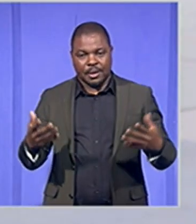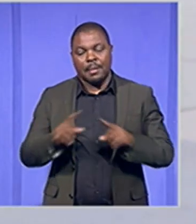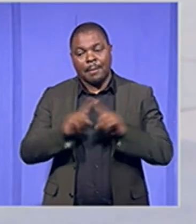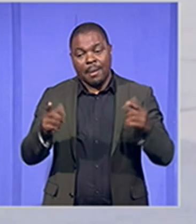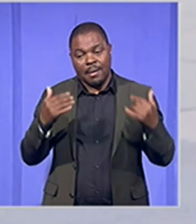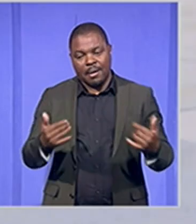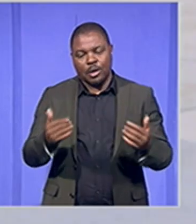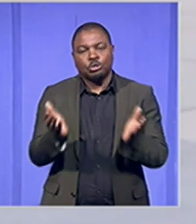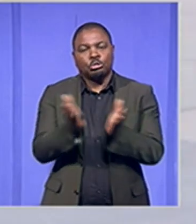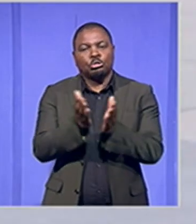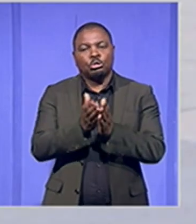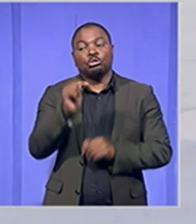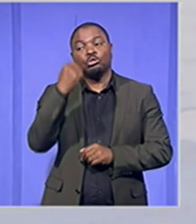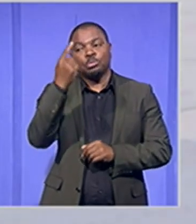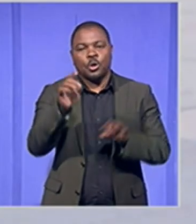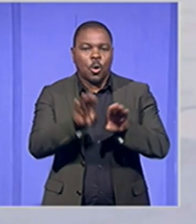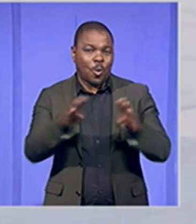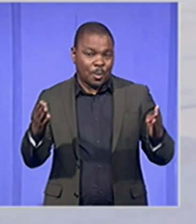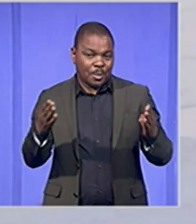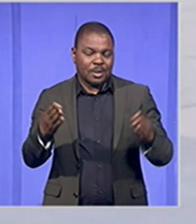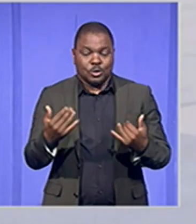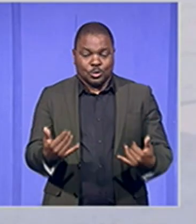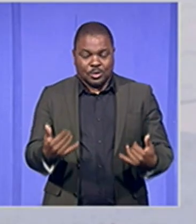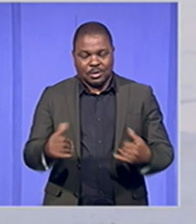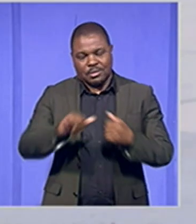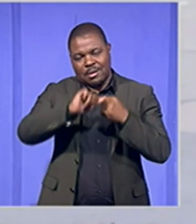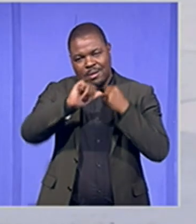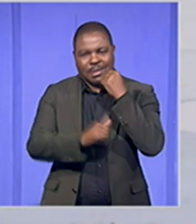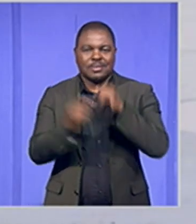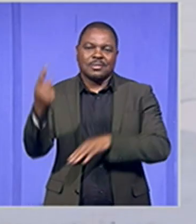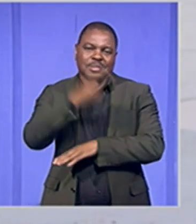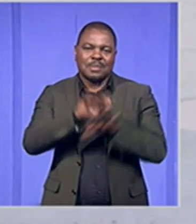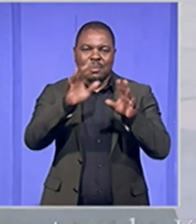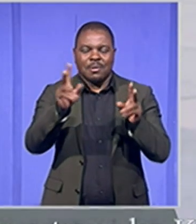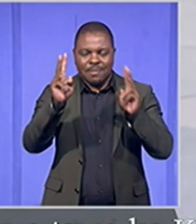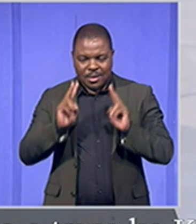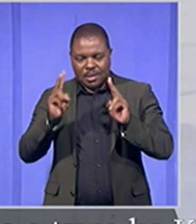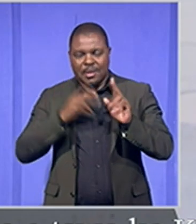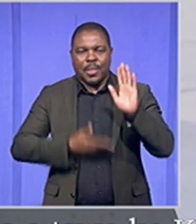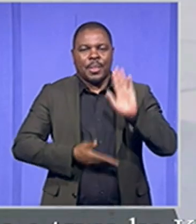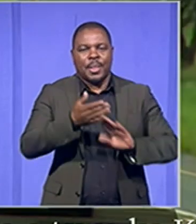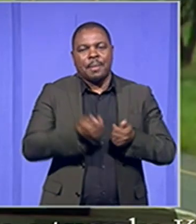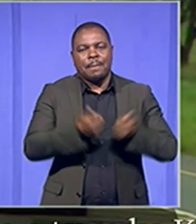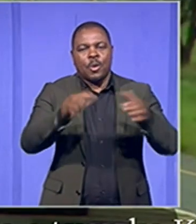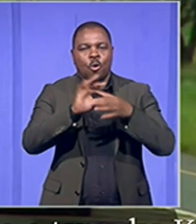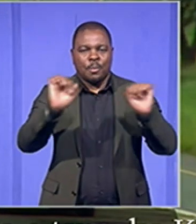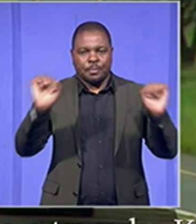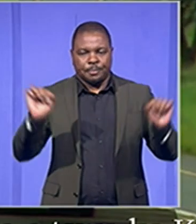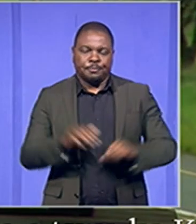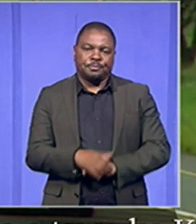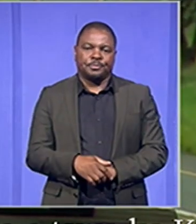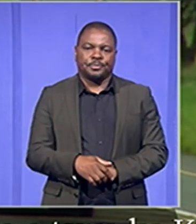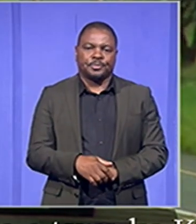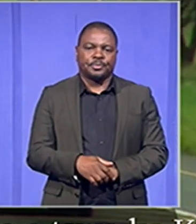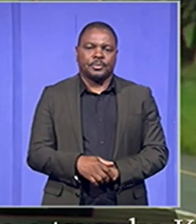schools reopening tomorrow, today is the last day of our visitors who are now returning home. Ho